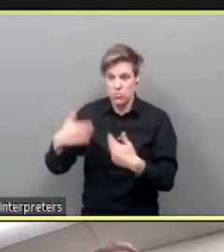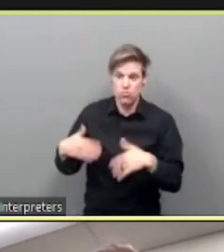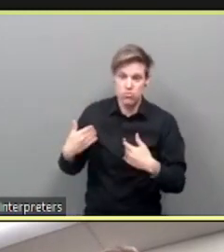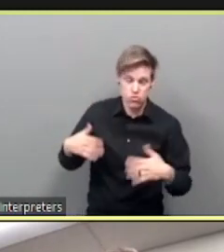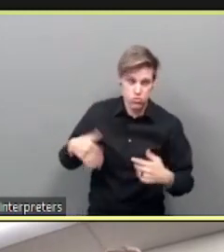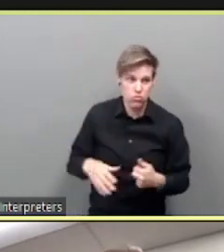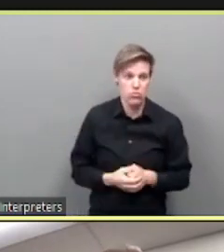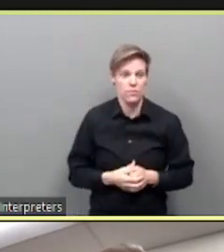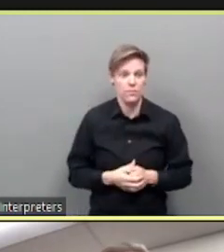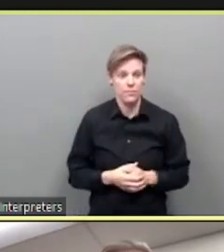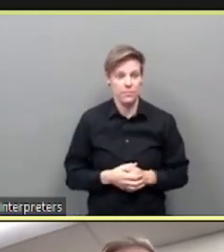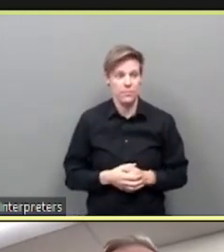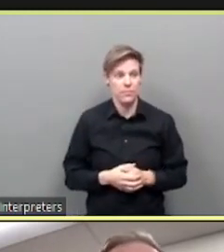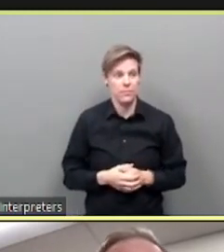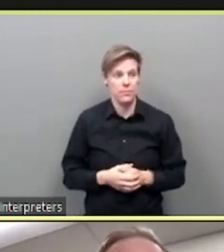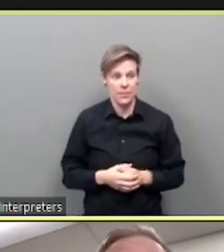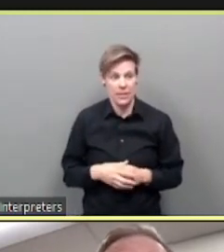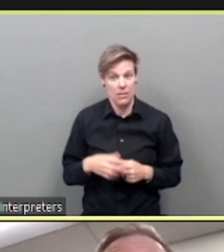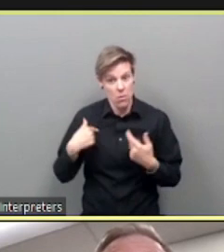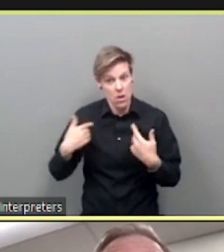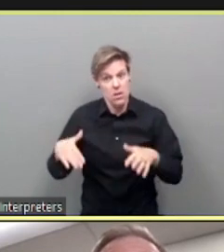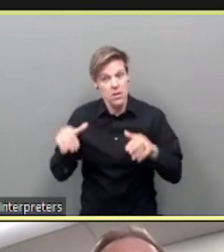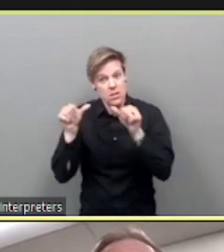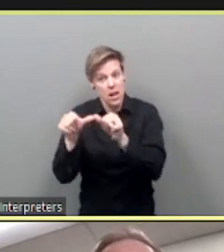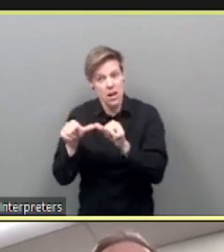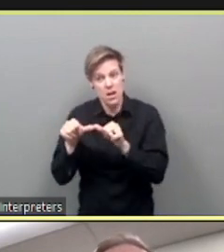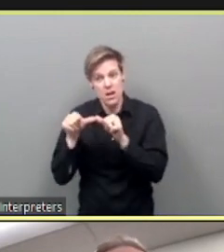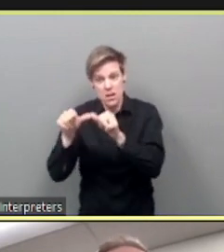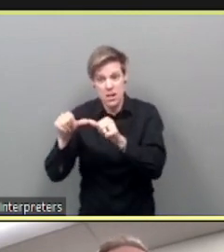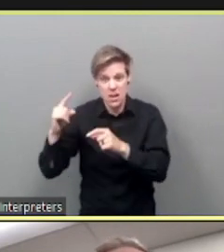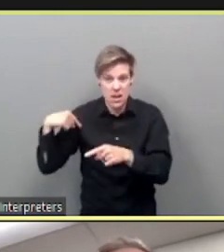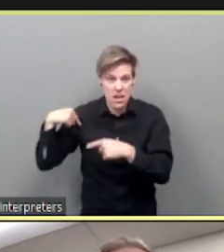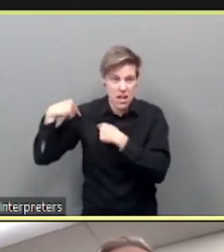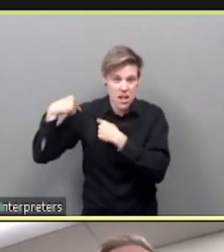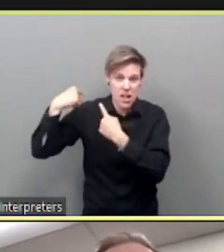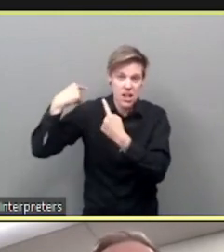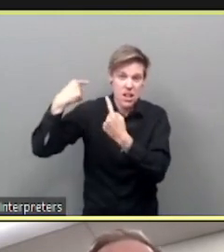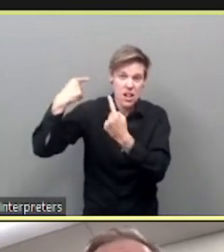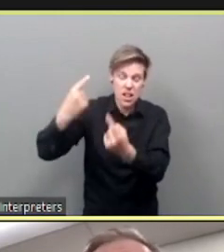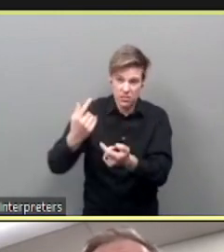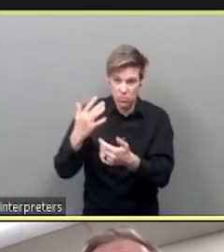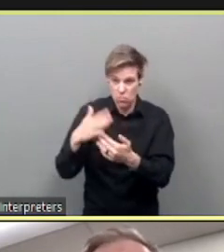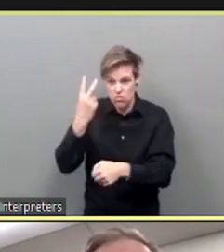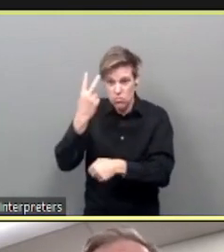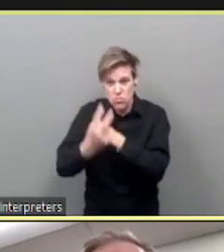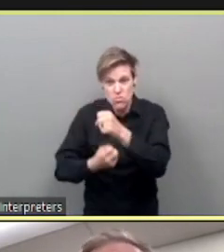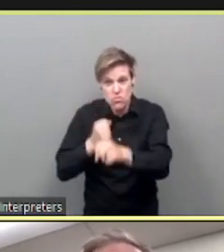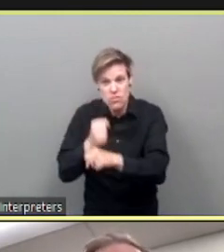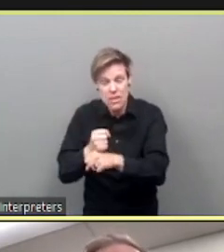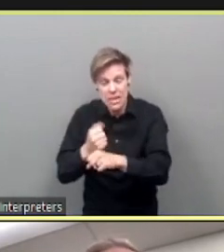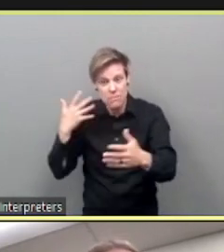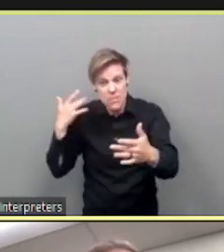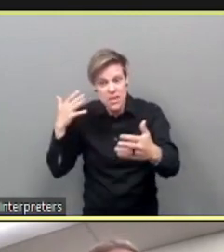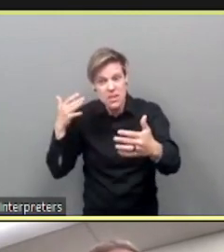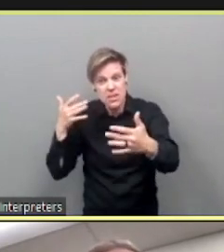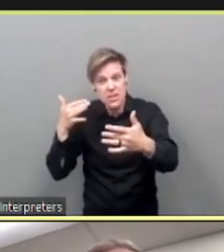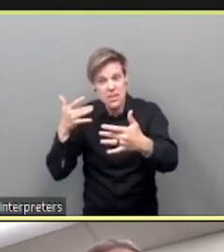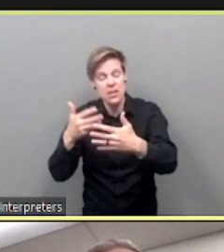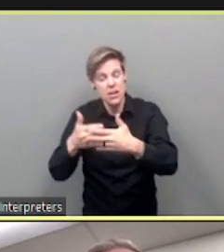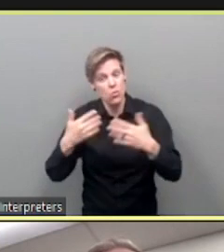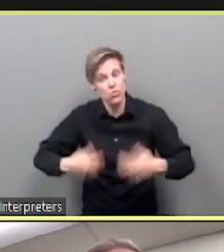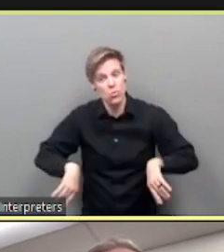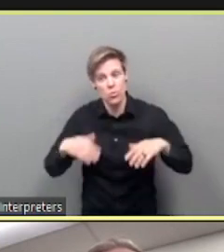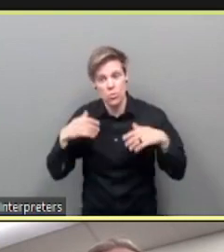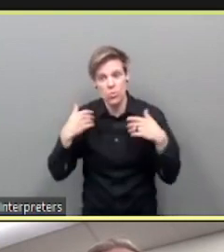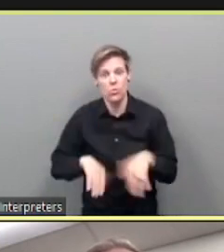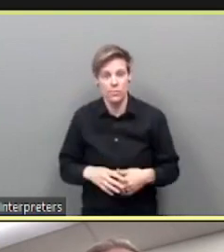And they've lasted the longest, this surge throughout the whole pandemic of any they've ever seen in